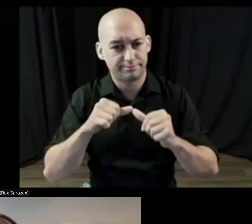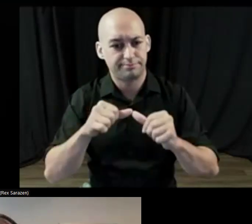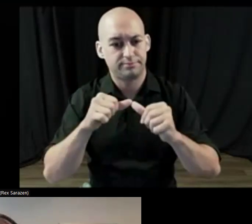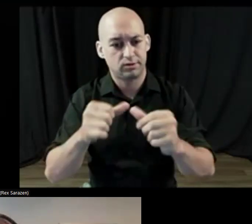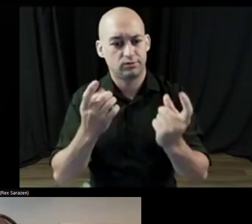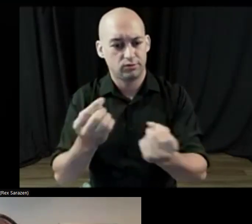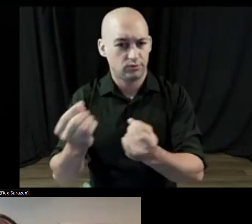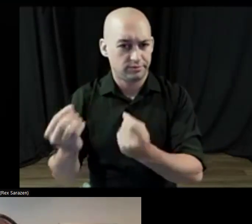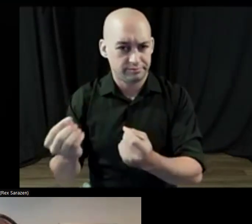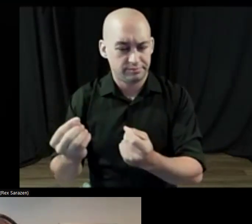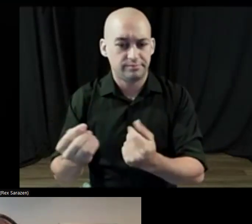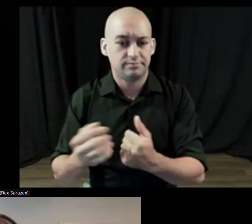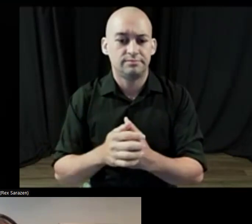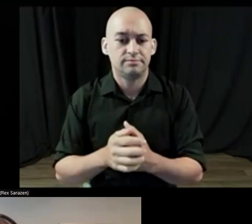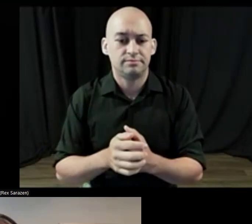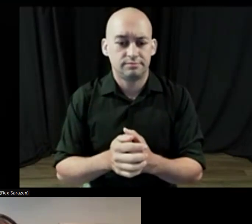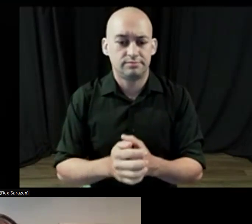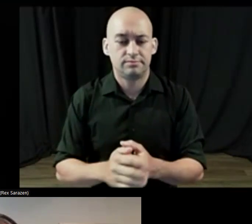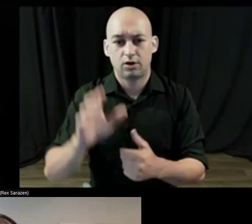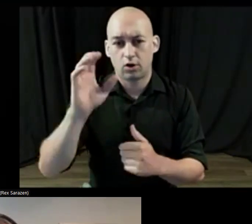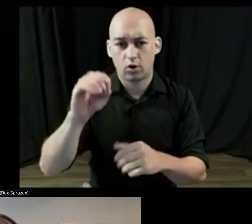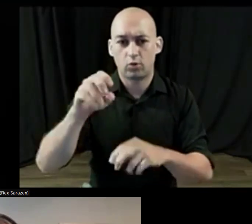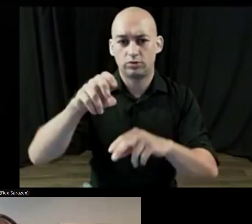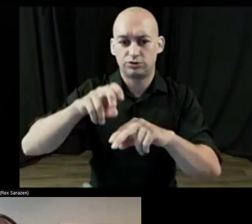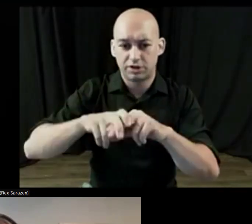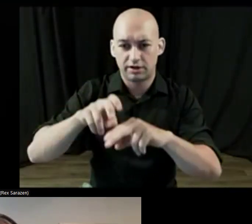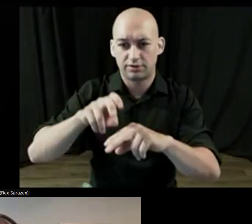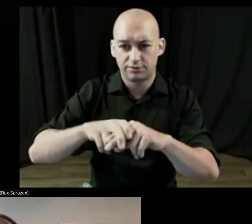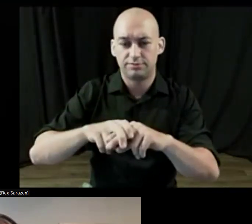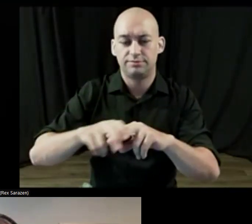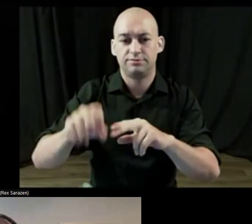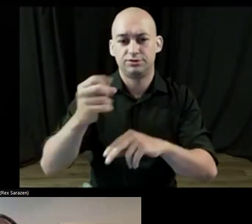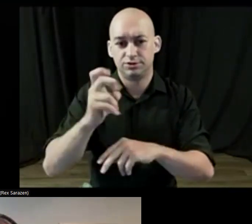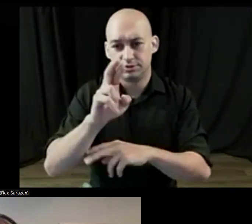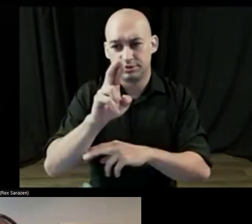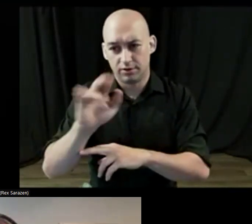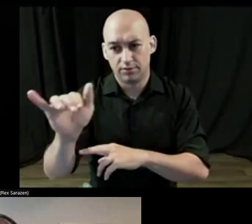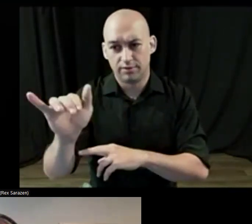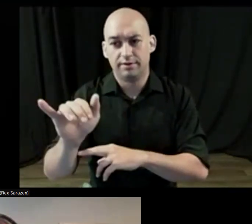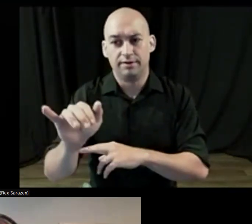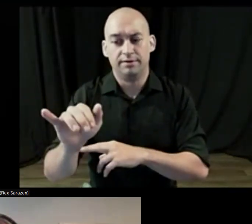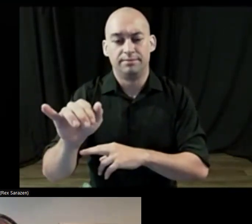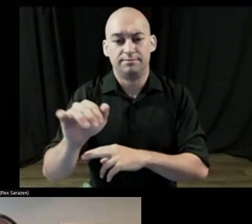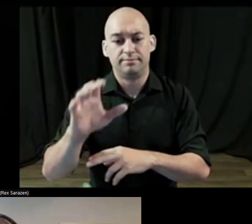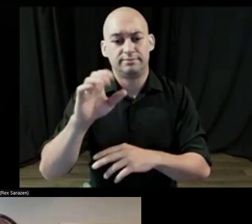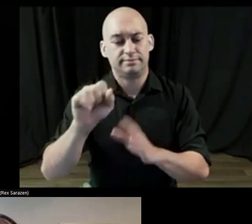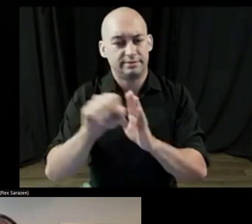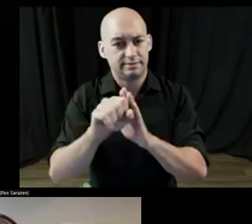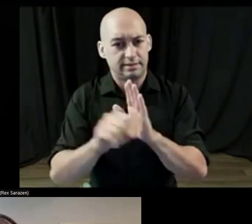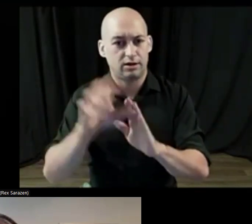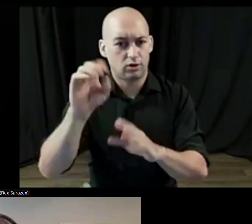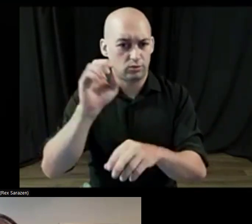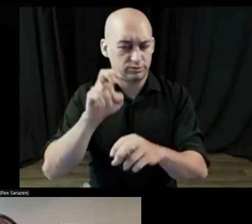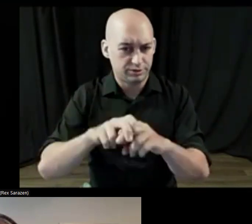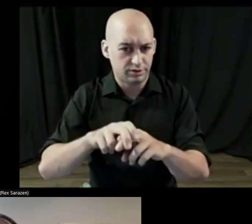do. To our co-chairs, Hagar and Sherry, and to my state co-chair, Susan, appreciate